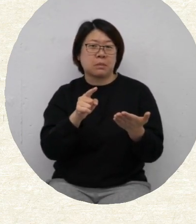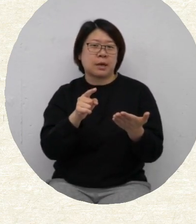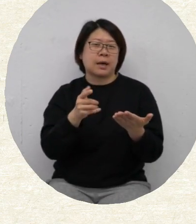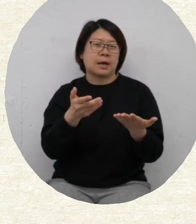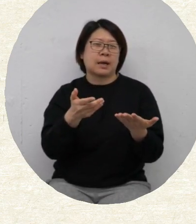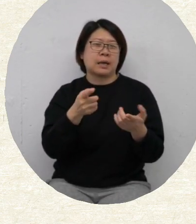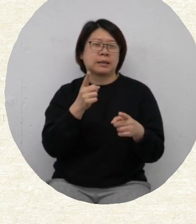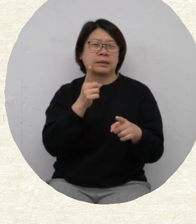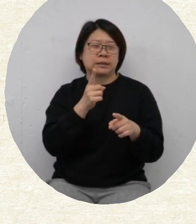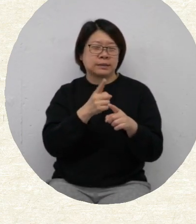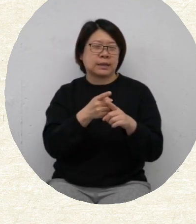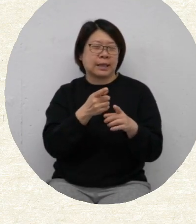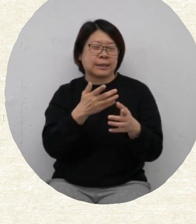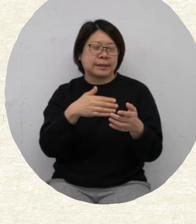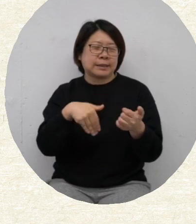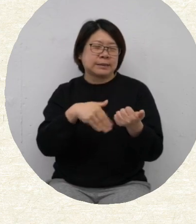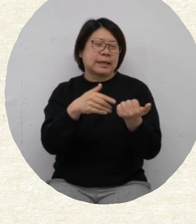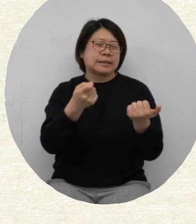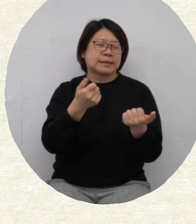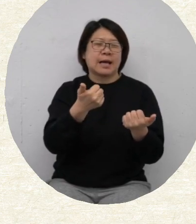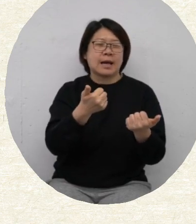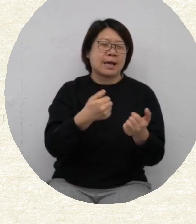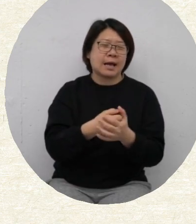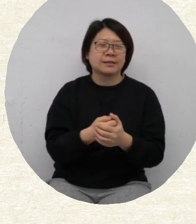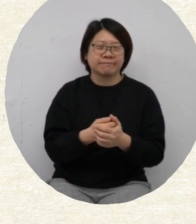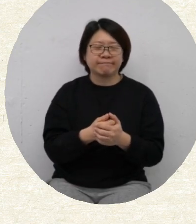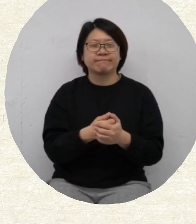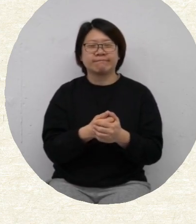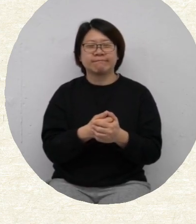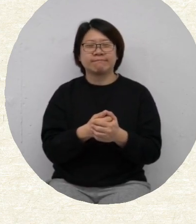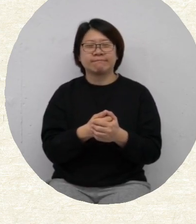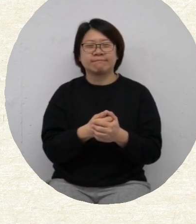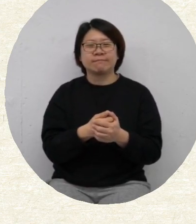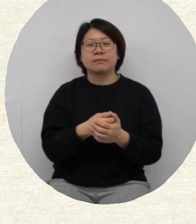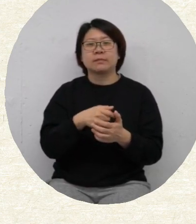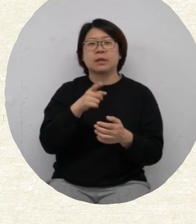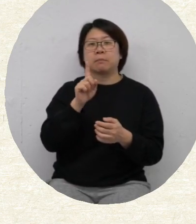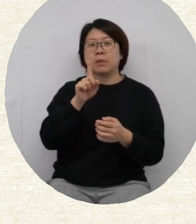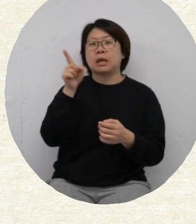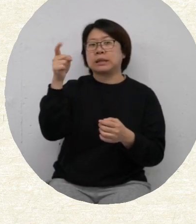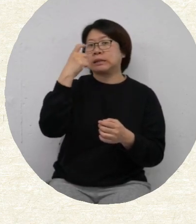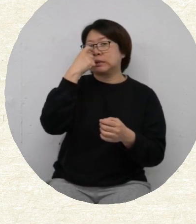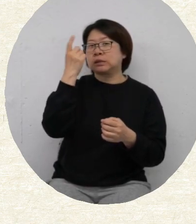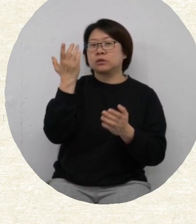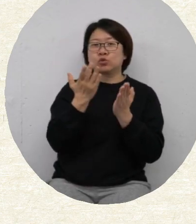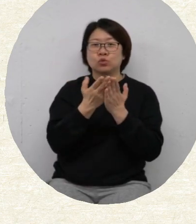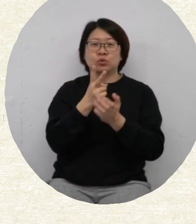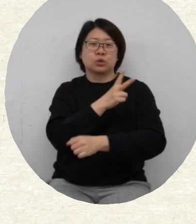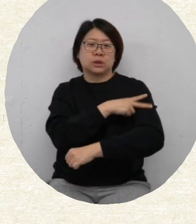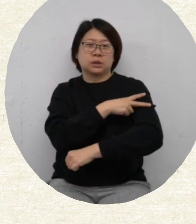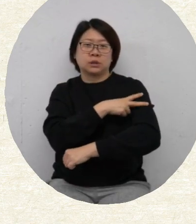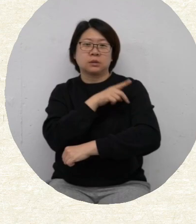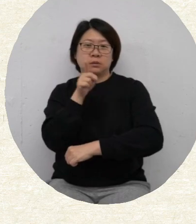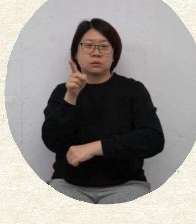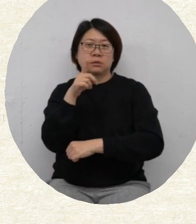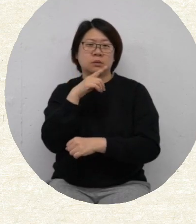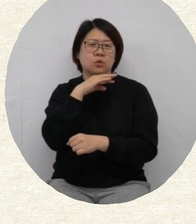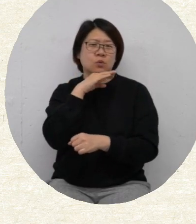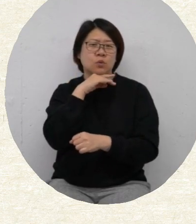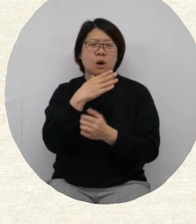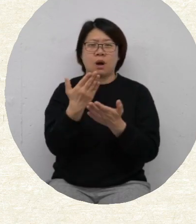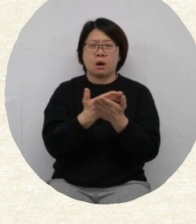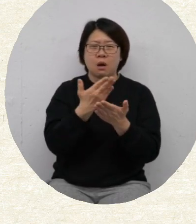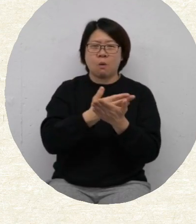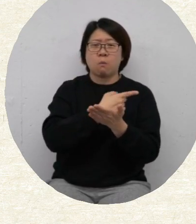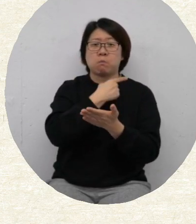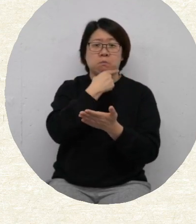I mean, that's rare for us to kick them out, but yeah, I mean, because in UK, the master programs,